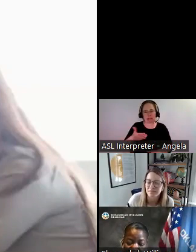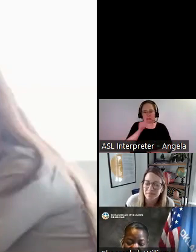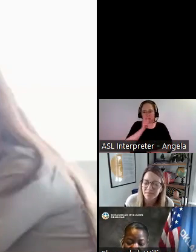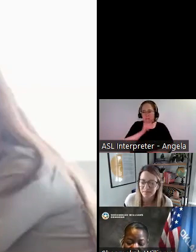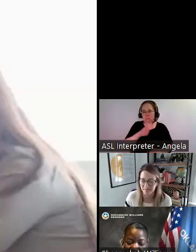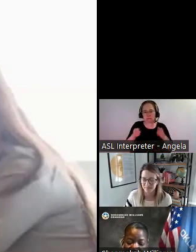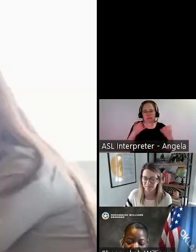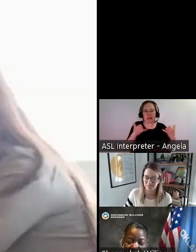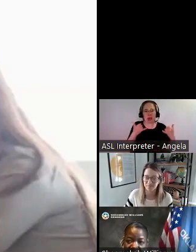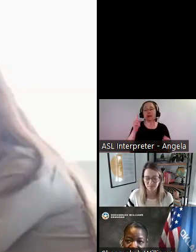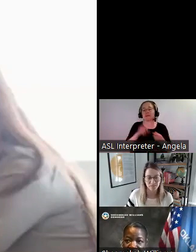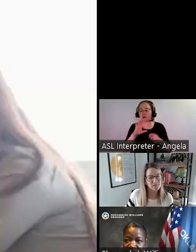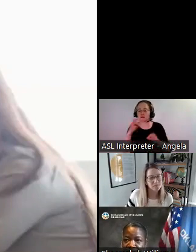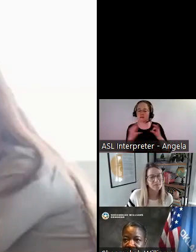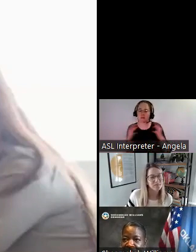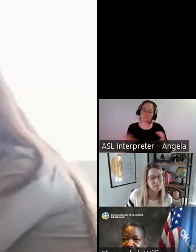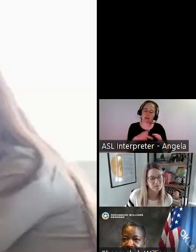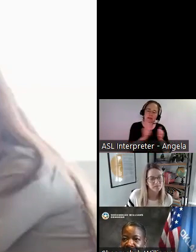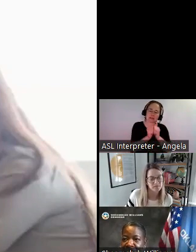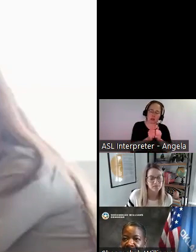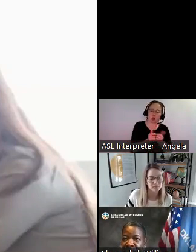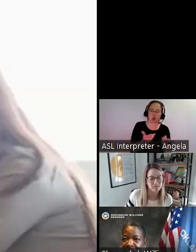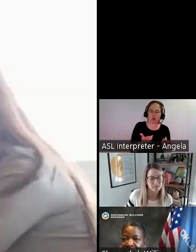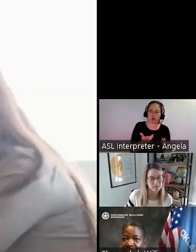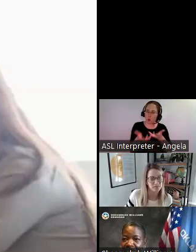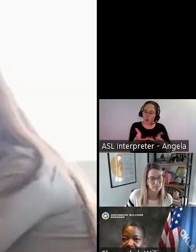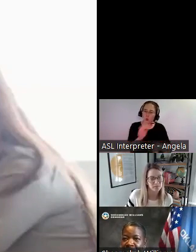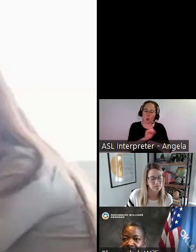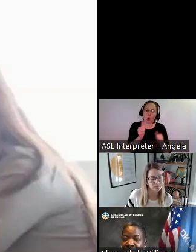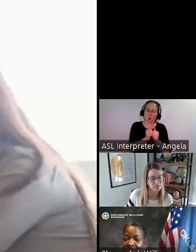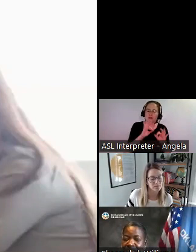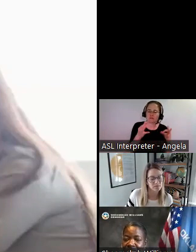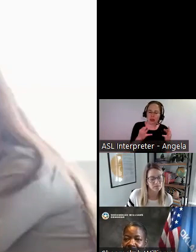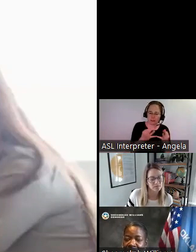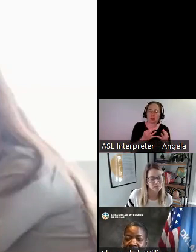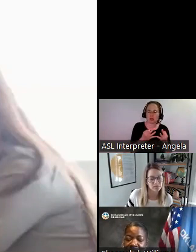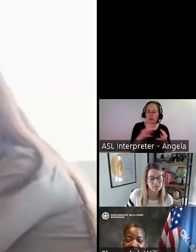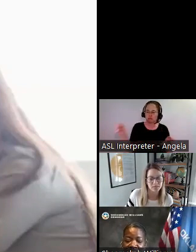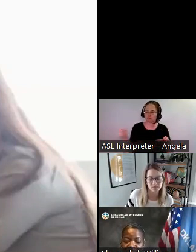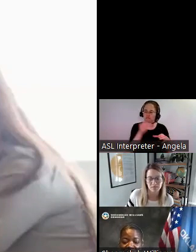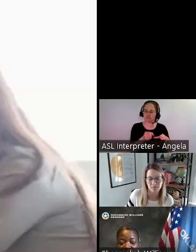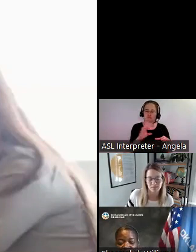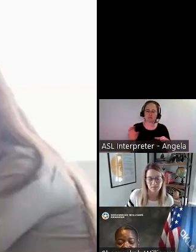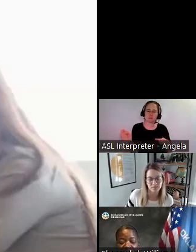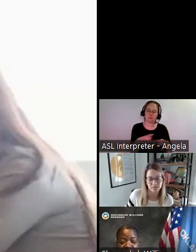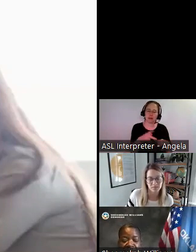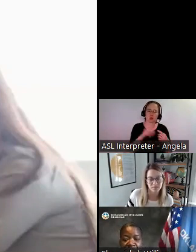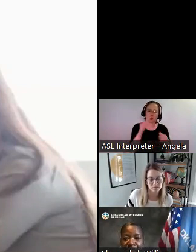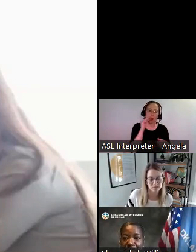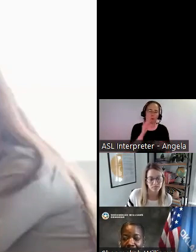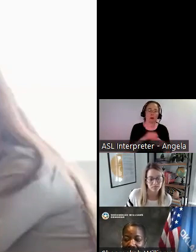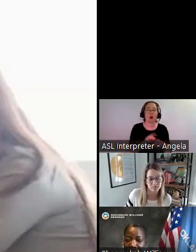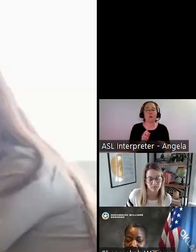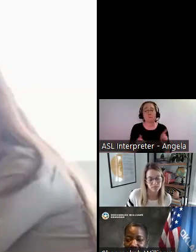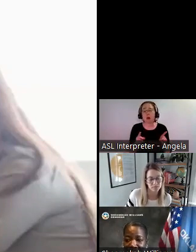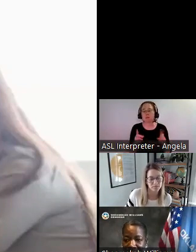now until we can get the family back together and get to work with the family and then get the child back into the home. But we're looking